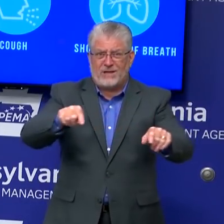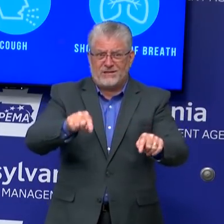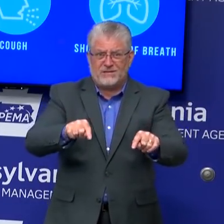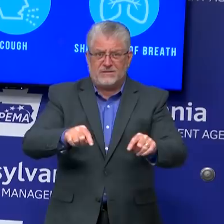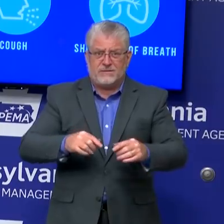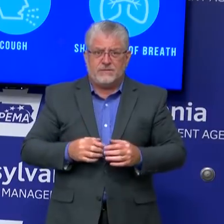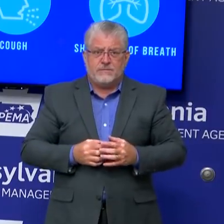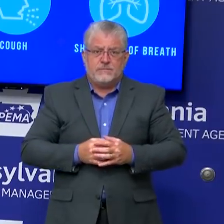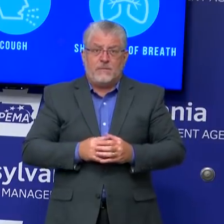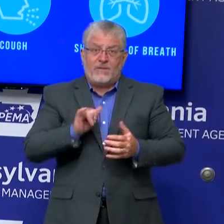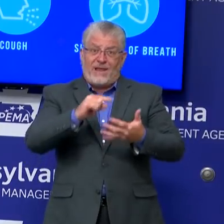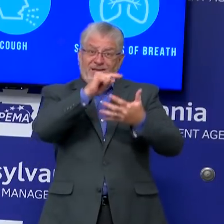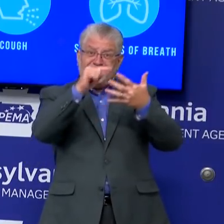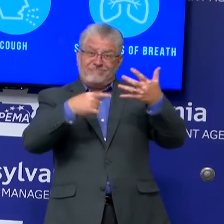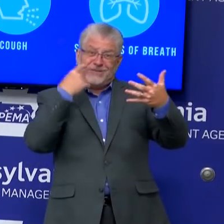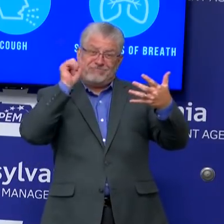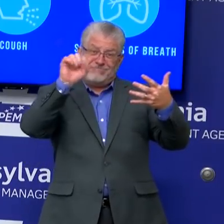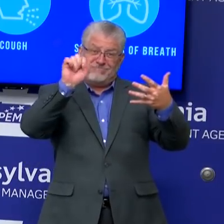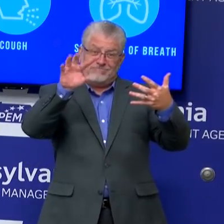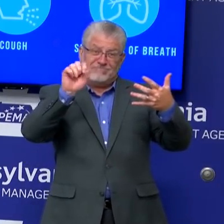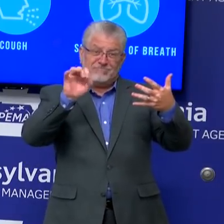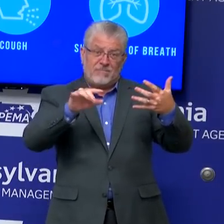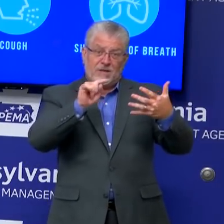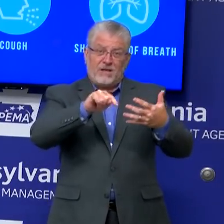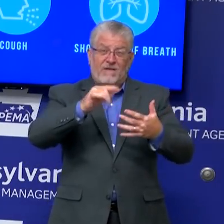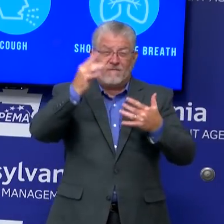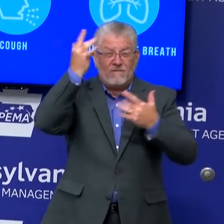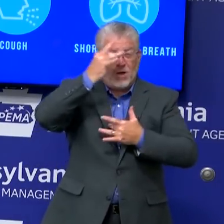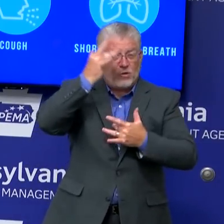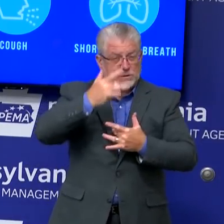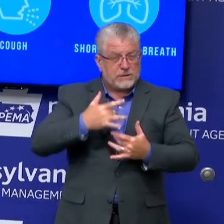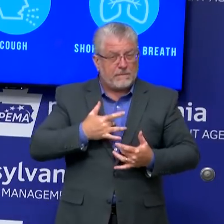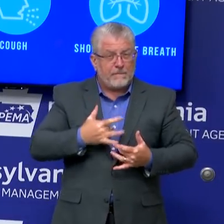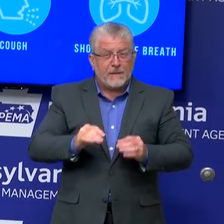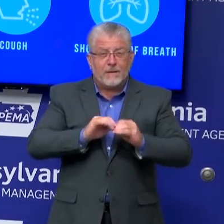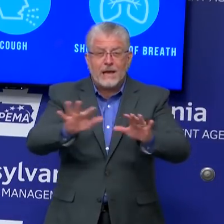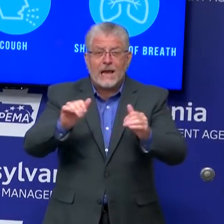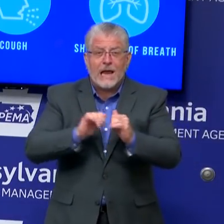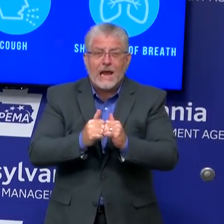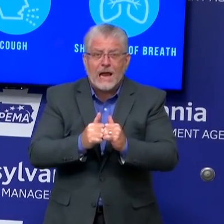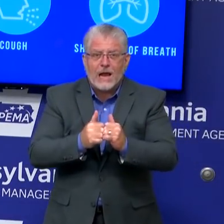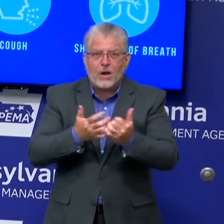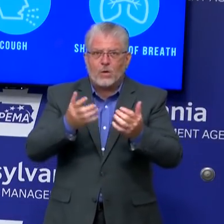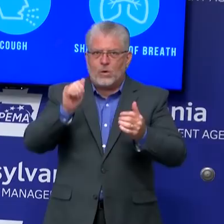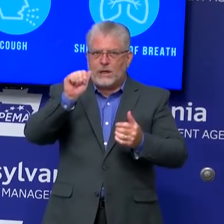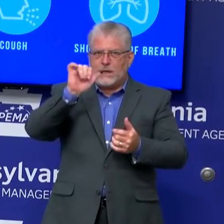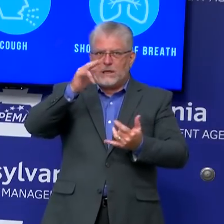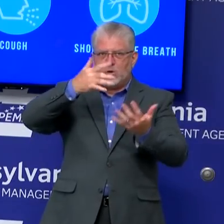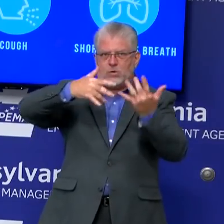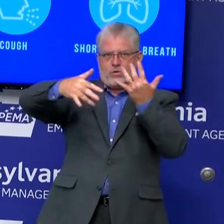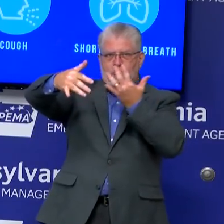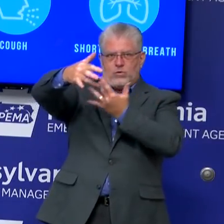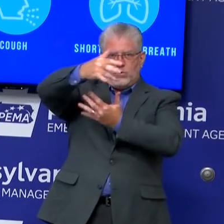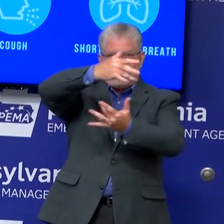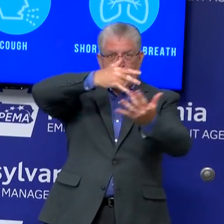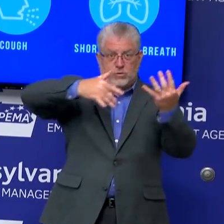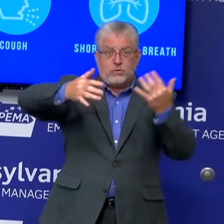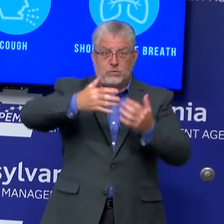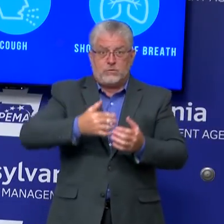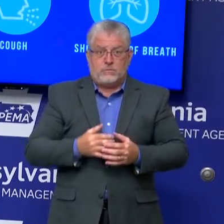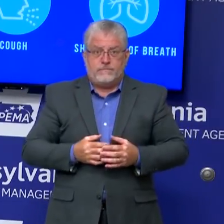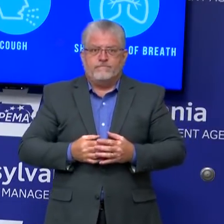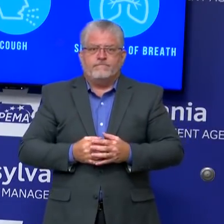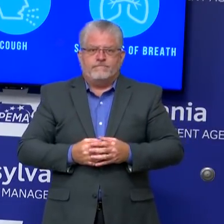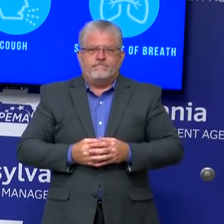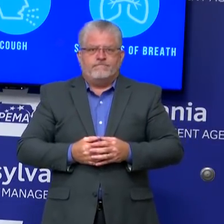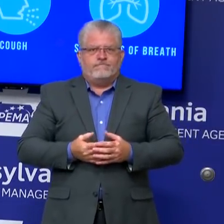be primarily airborne, so we're placing more limits on indoor activities. We know that the virus spreads